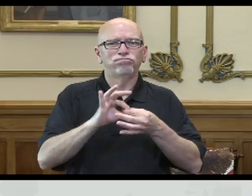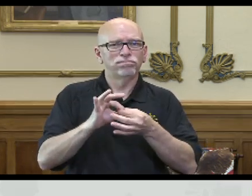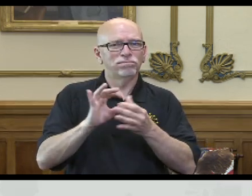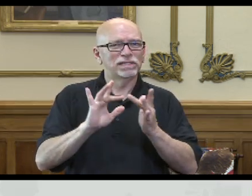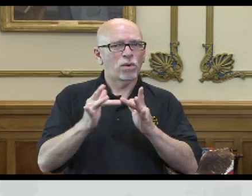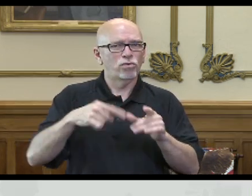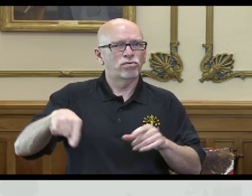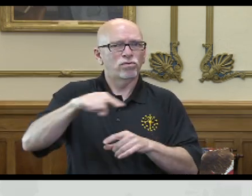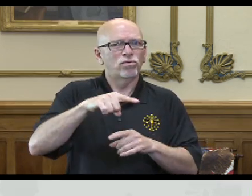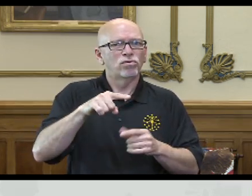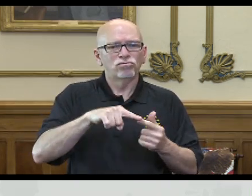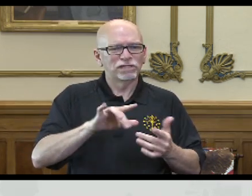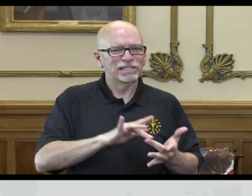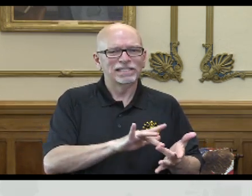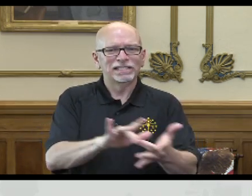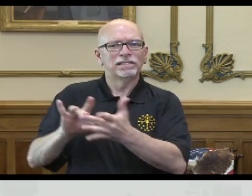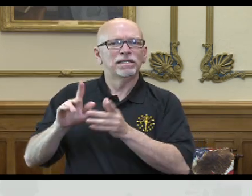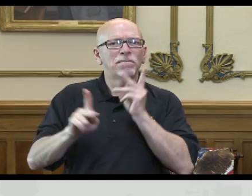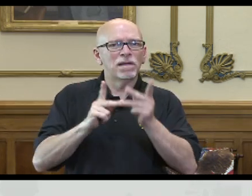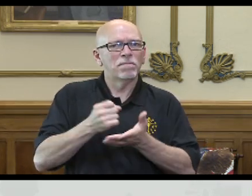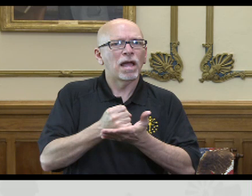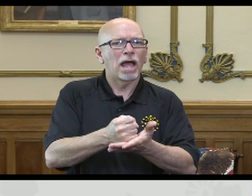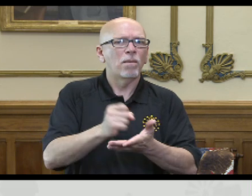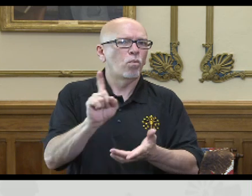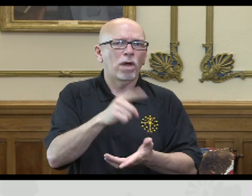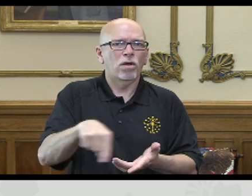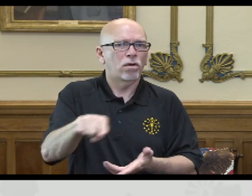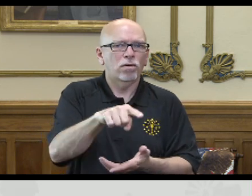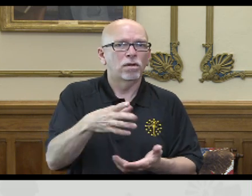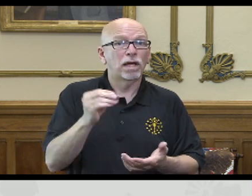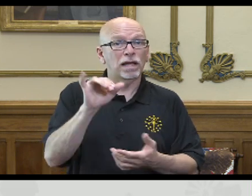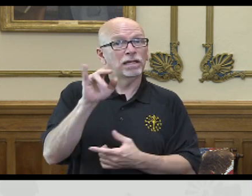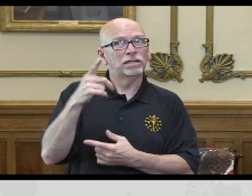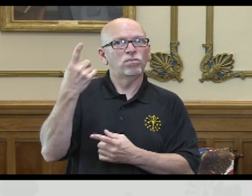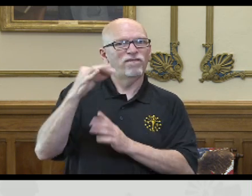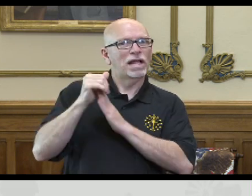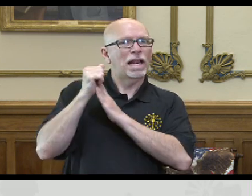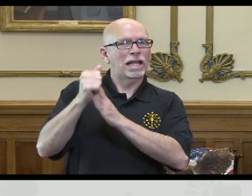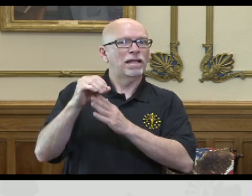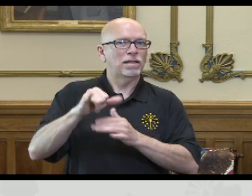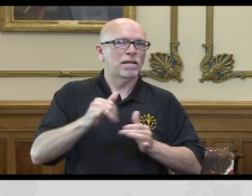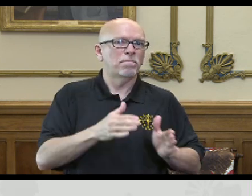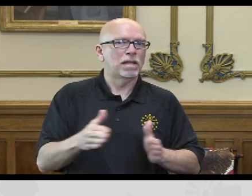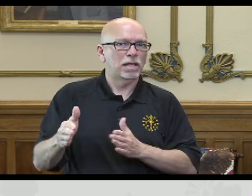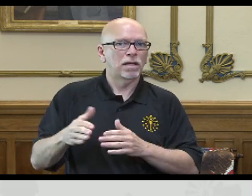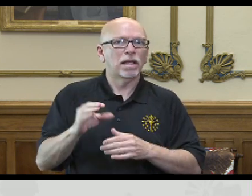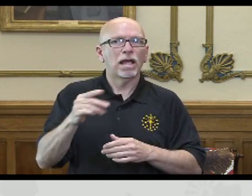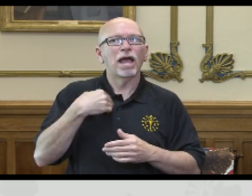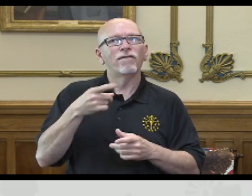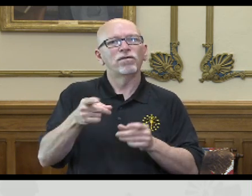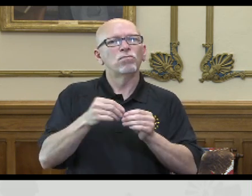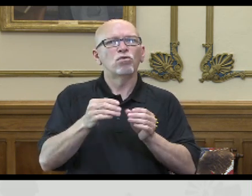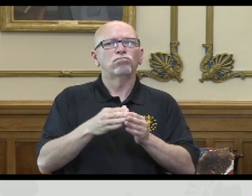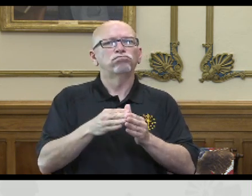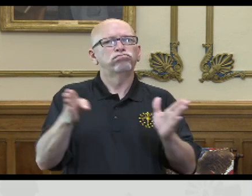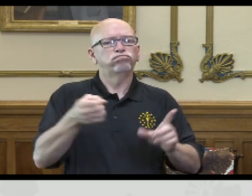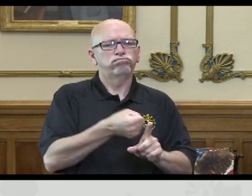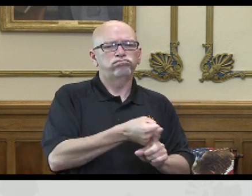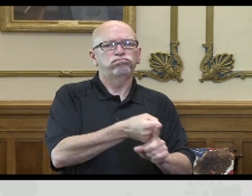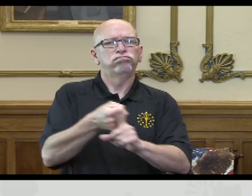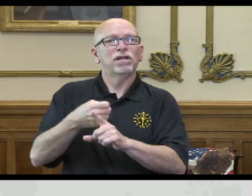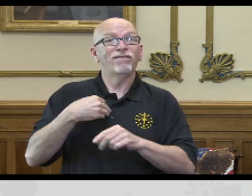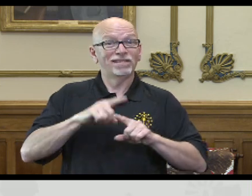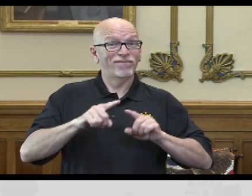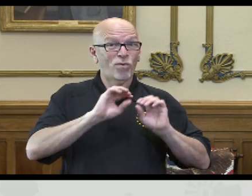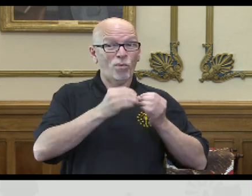network to reach Hoosiers wherever they are. And Indiana is a leader in this plan in having a broad and influential group of